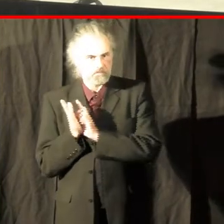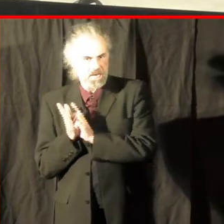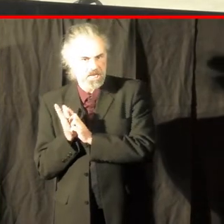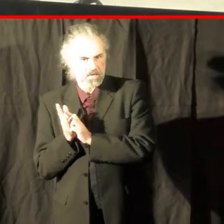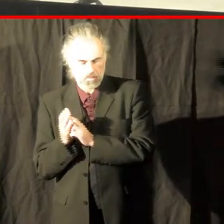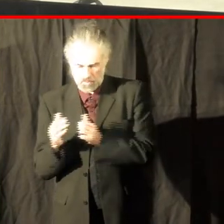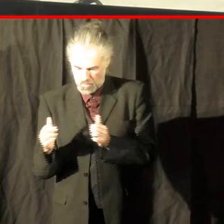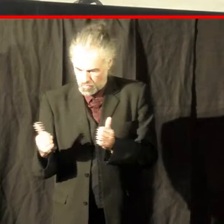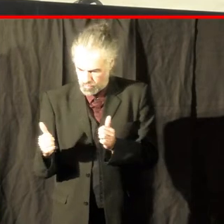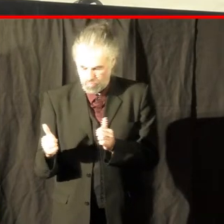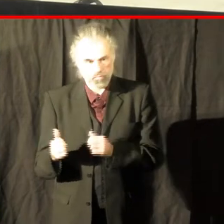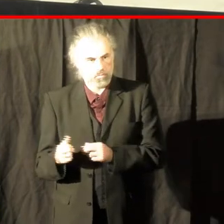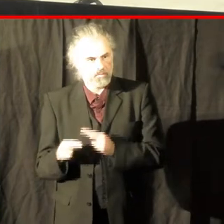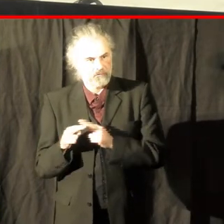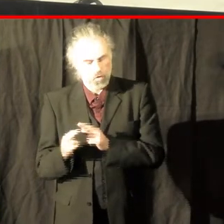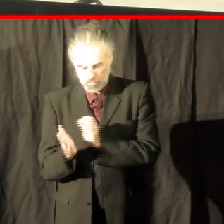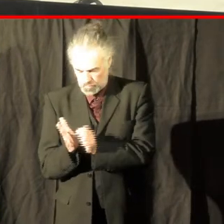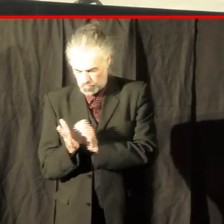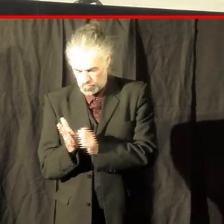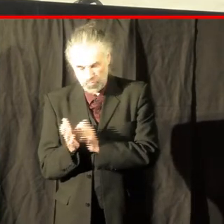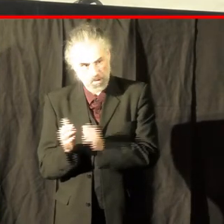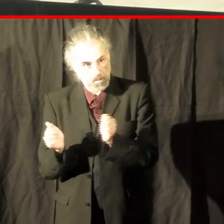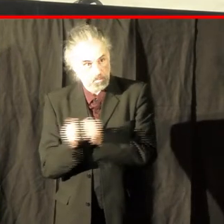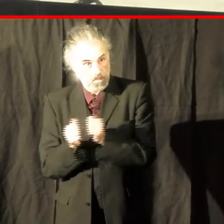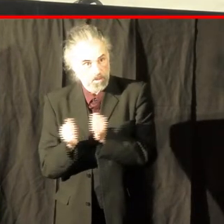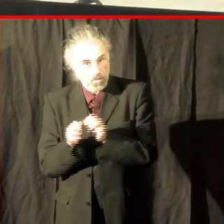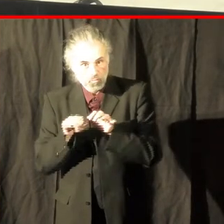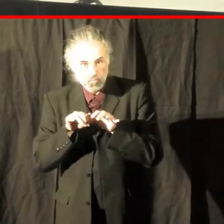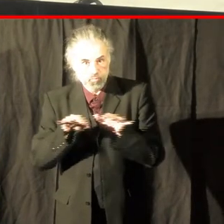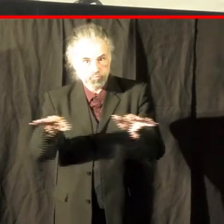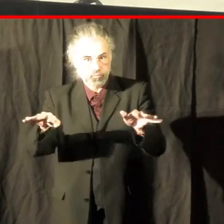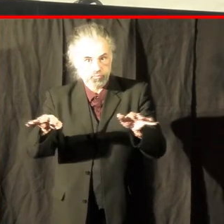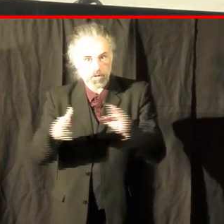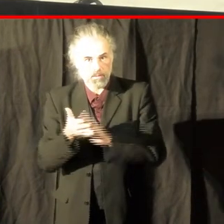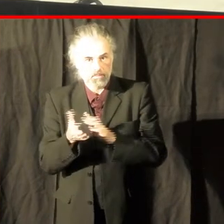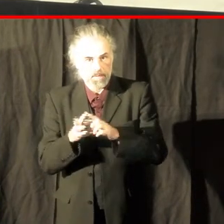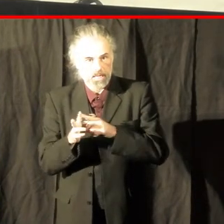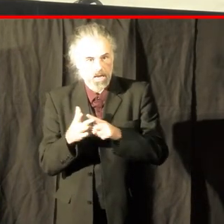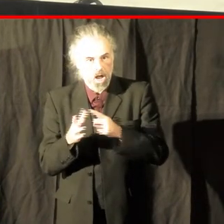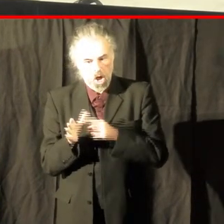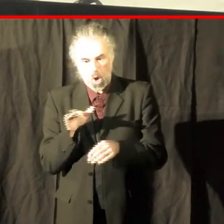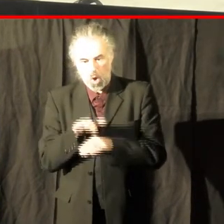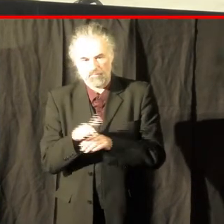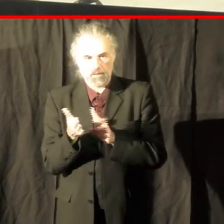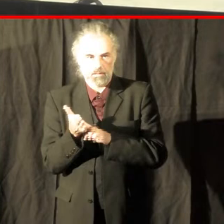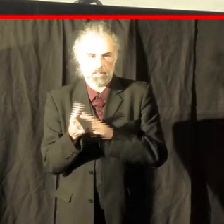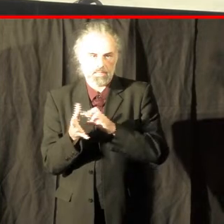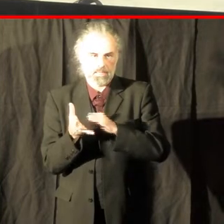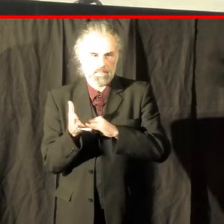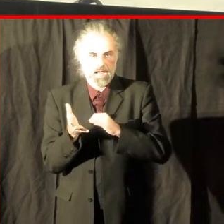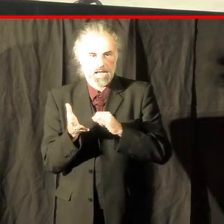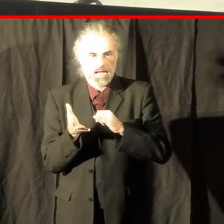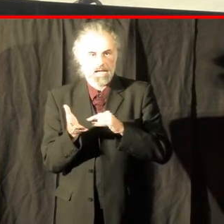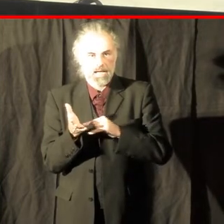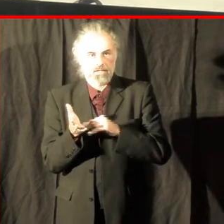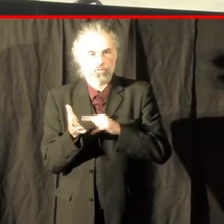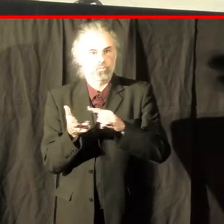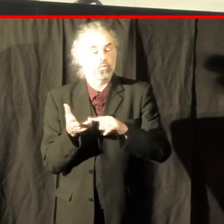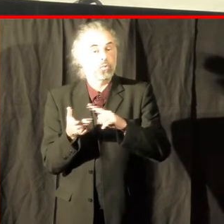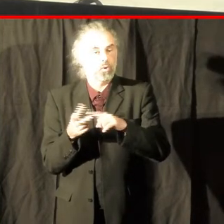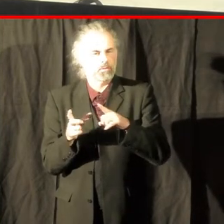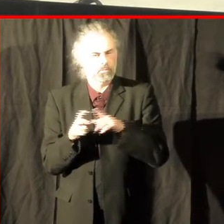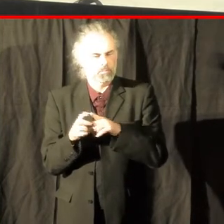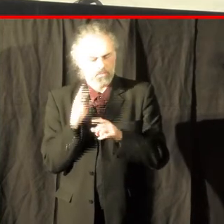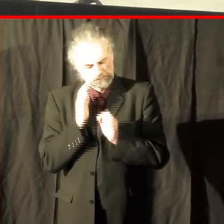media release about the nastoids. As she writes, she hears the voice of the